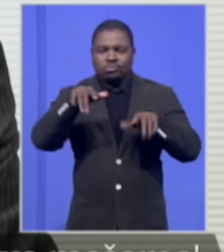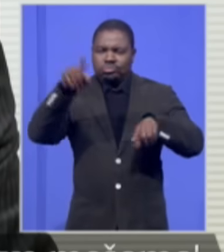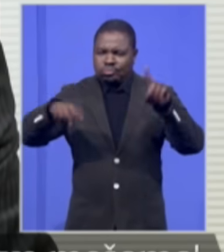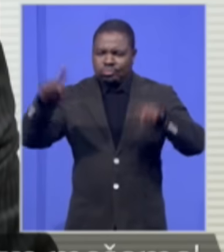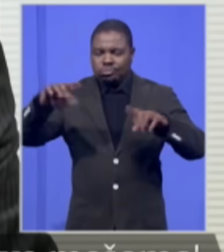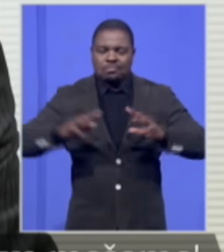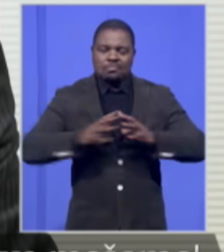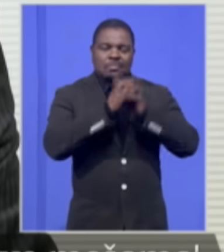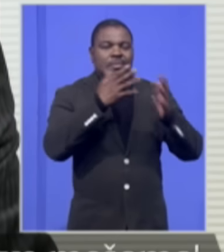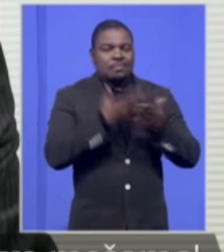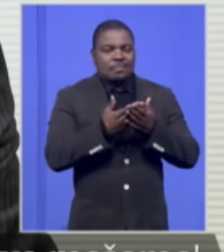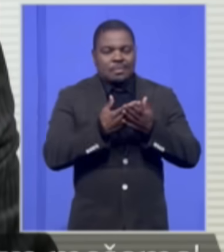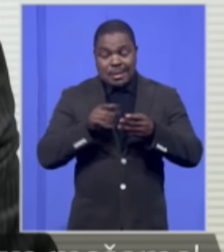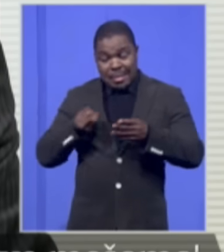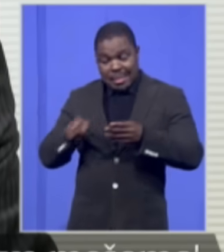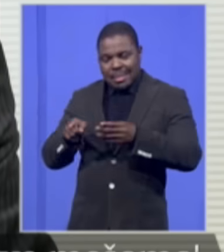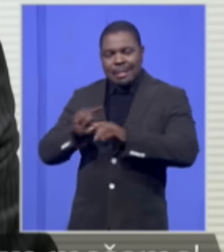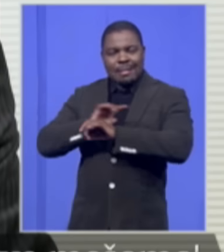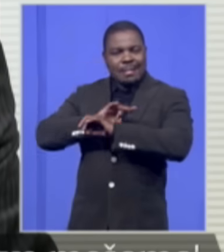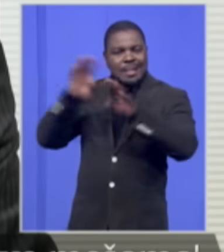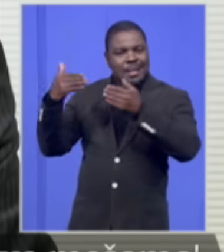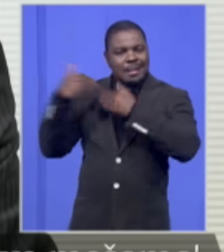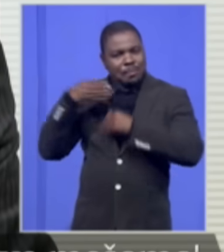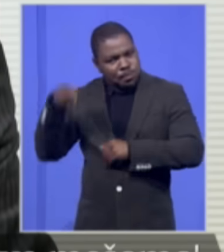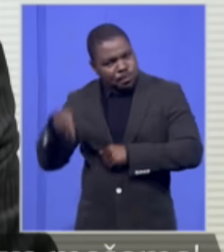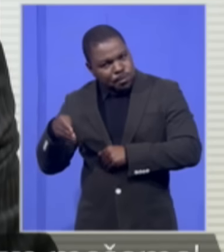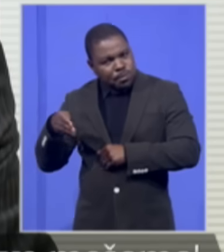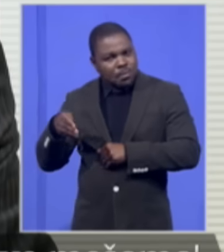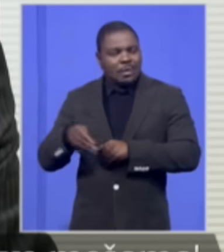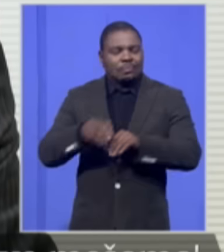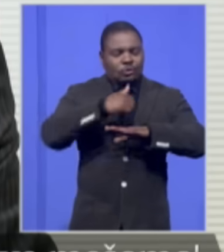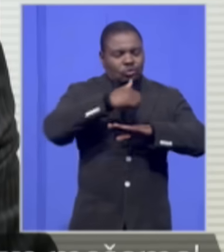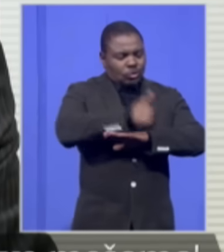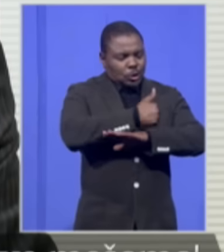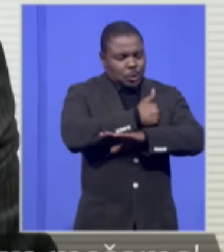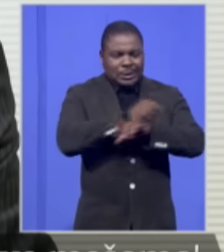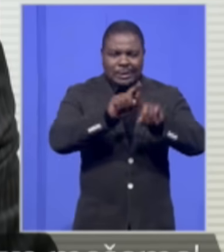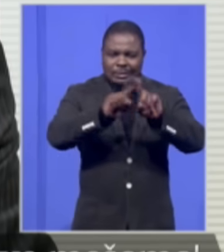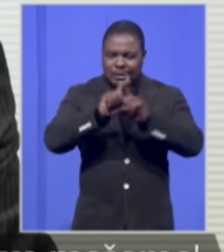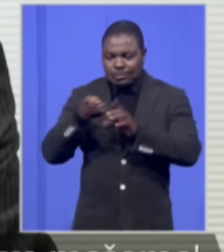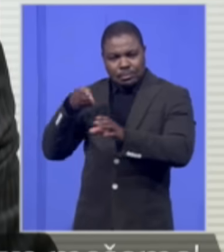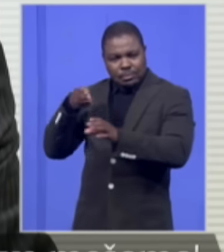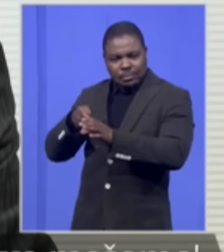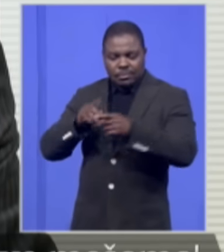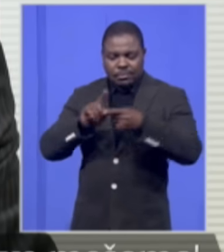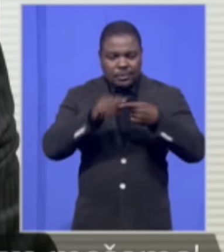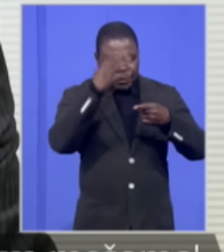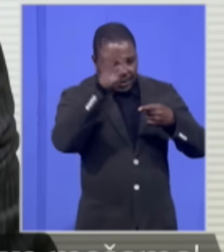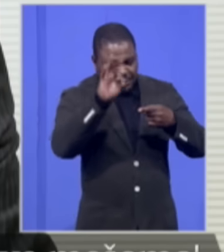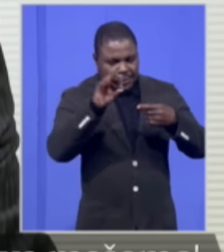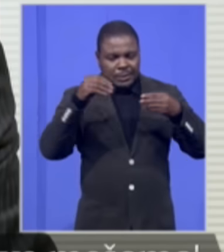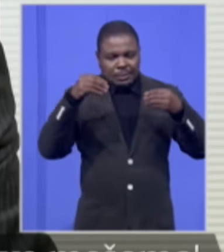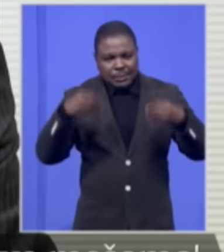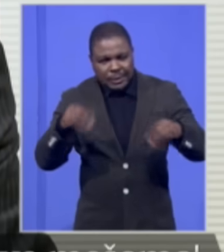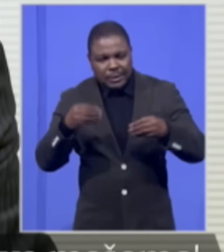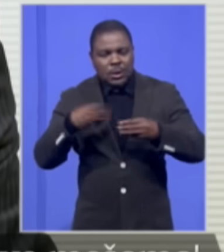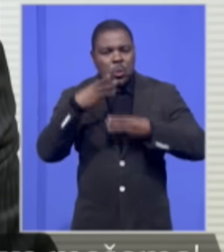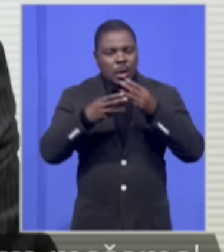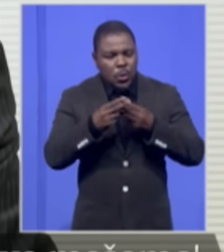clear responsibilities for different stakeholders, government, business,